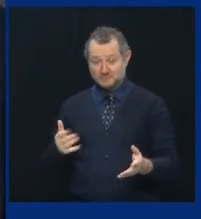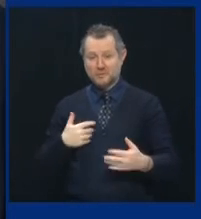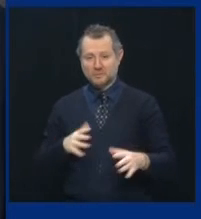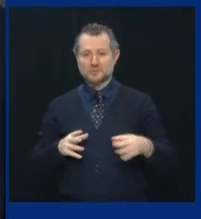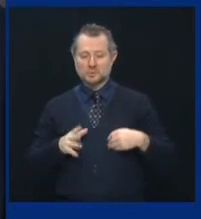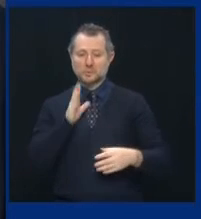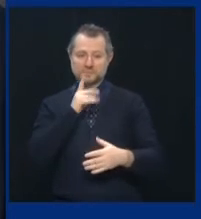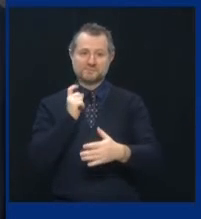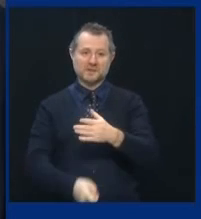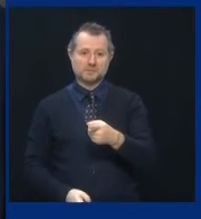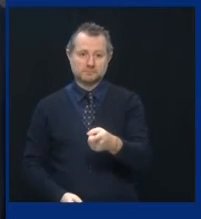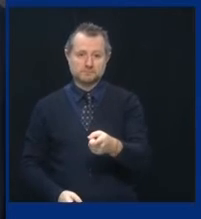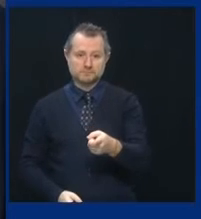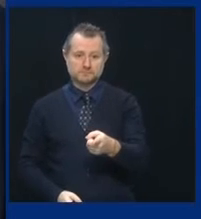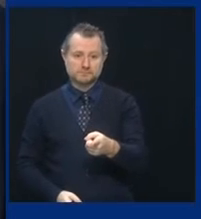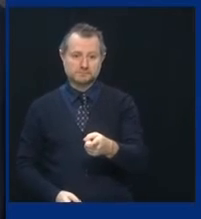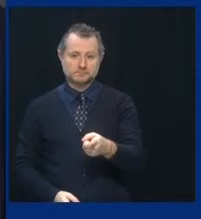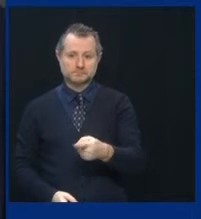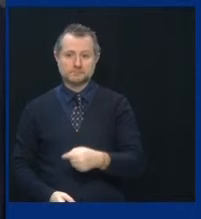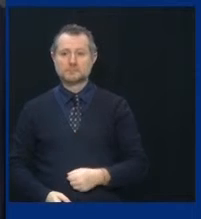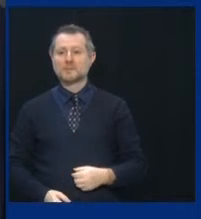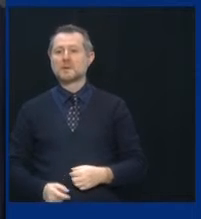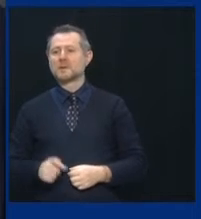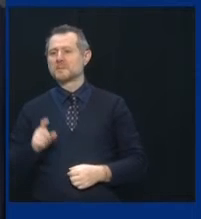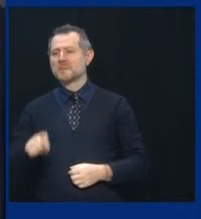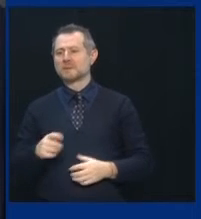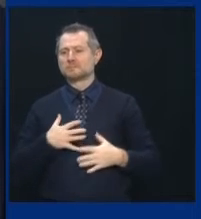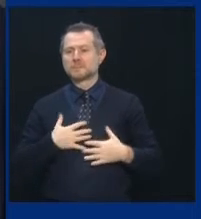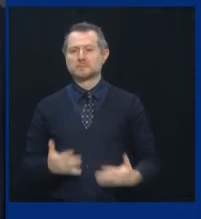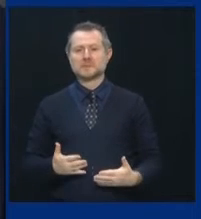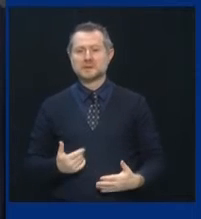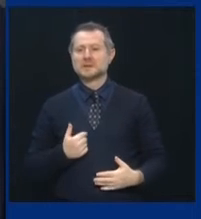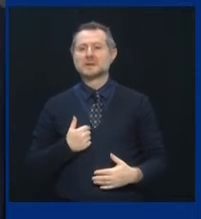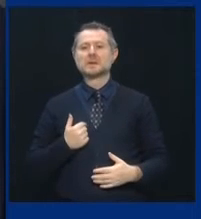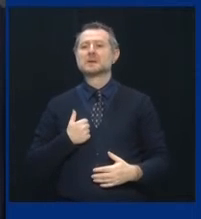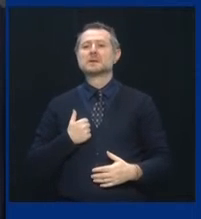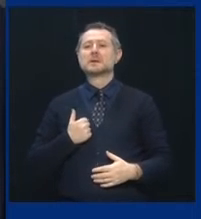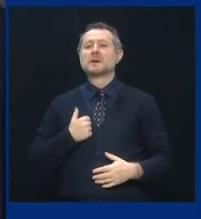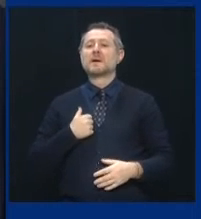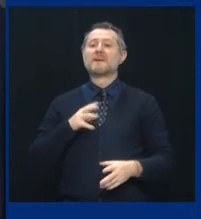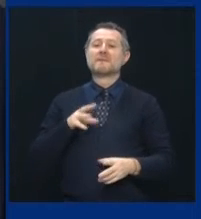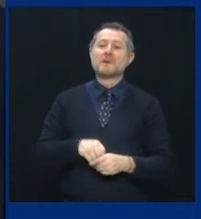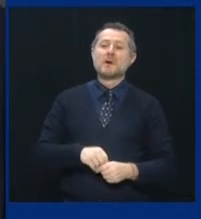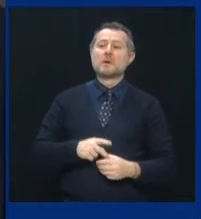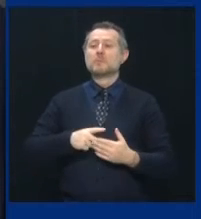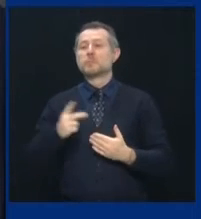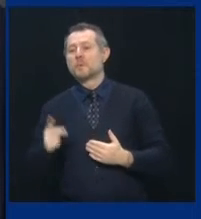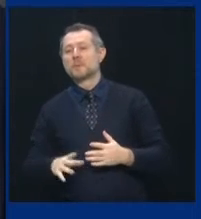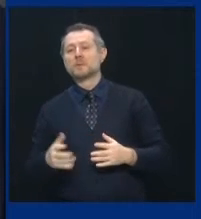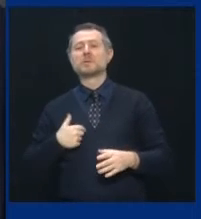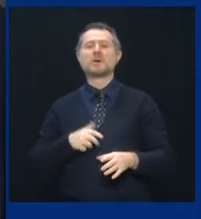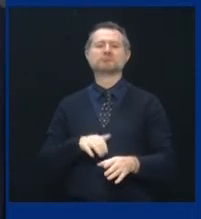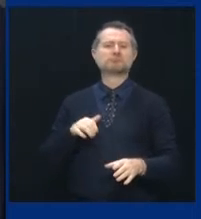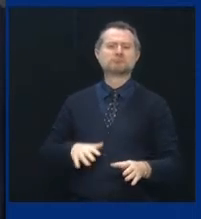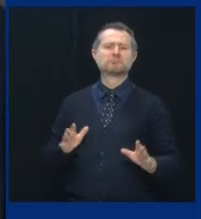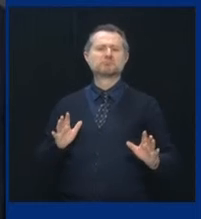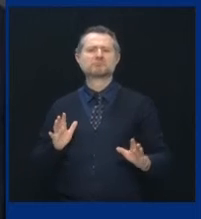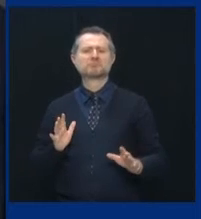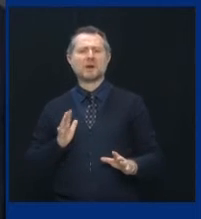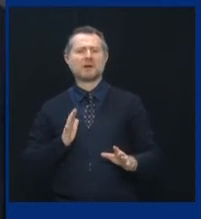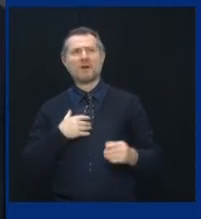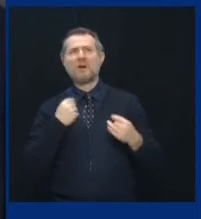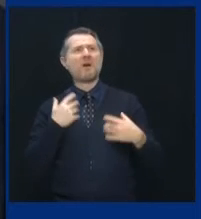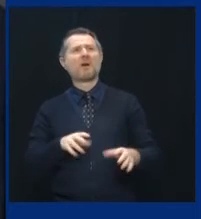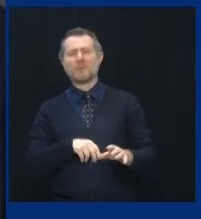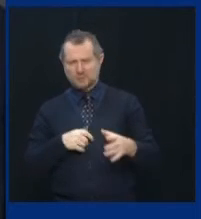administer. You should just say, I don't want to participate in the program, which is fine.